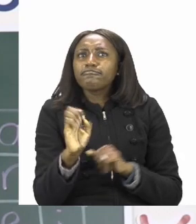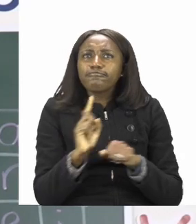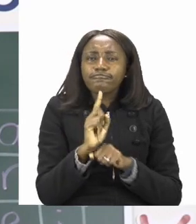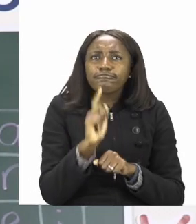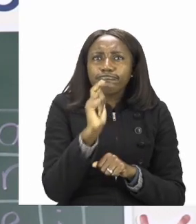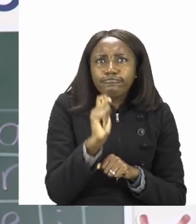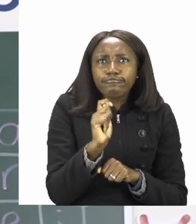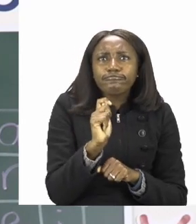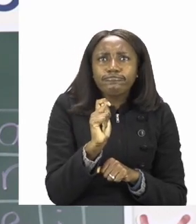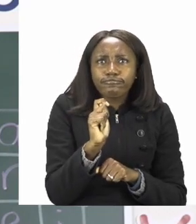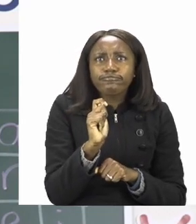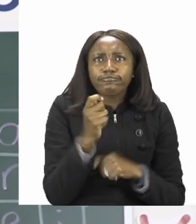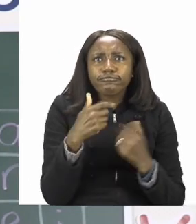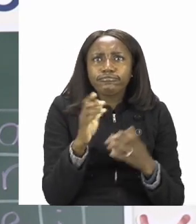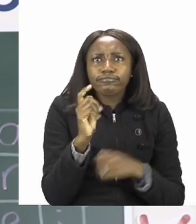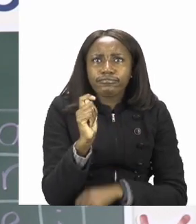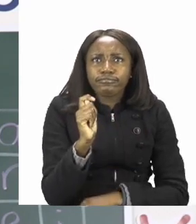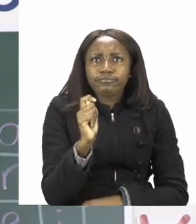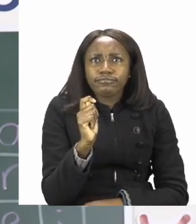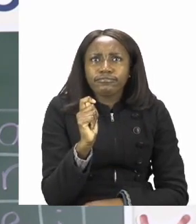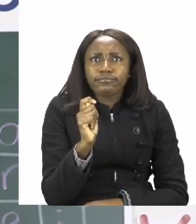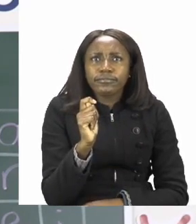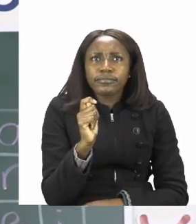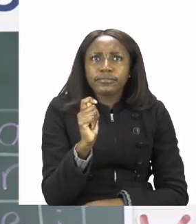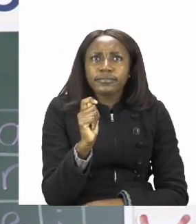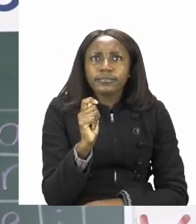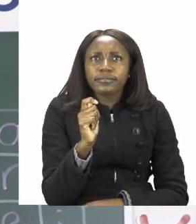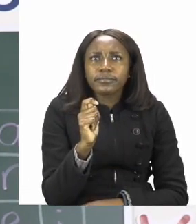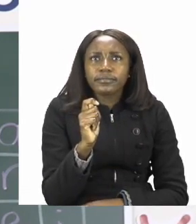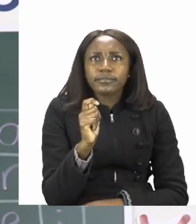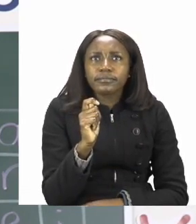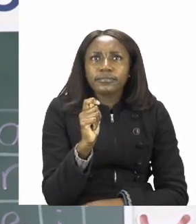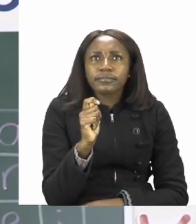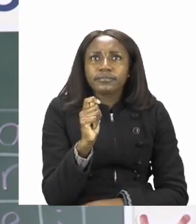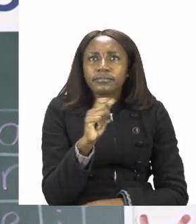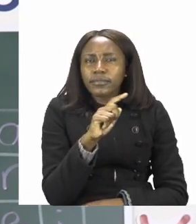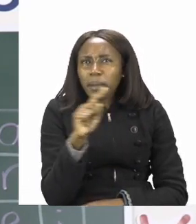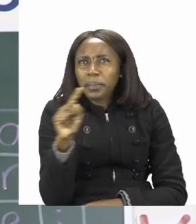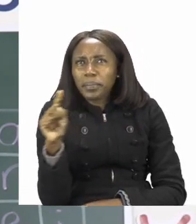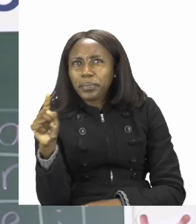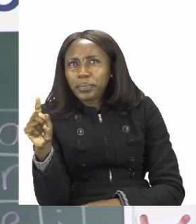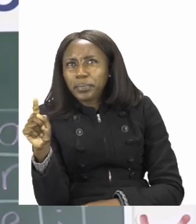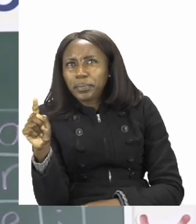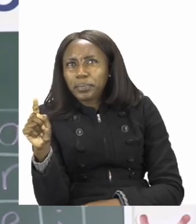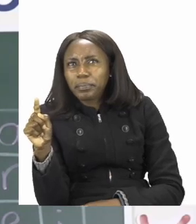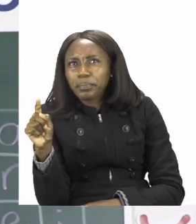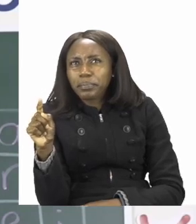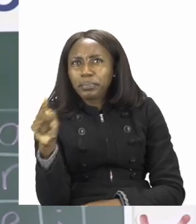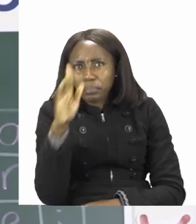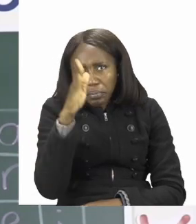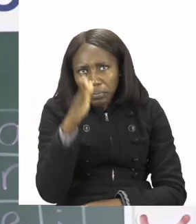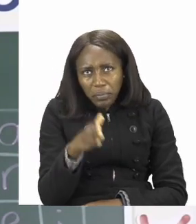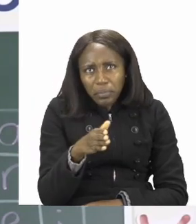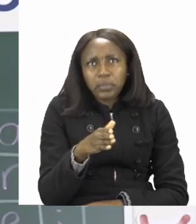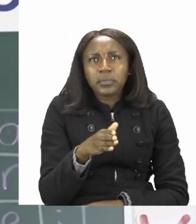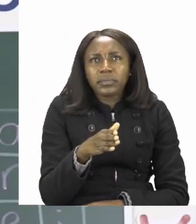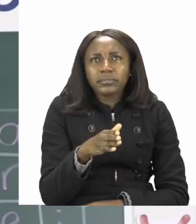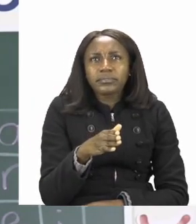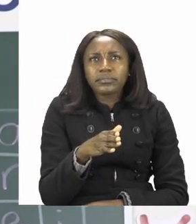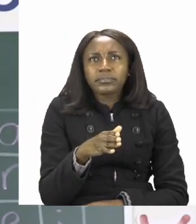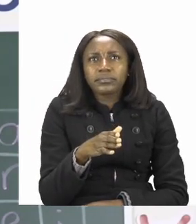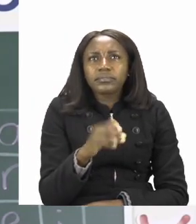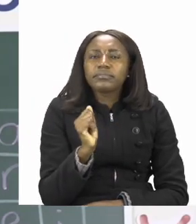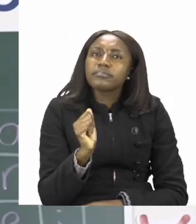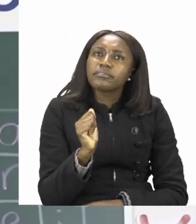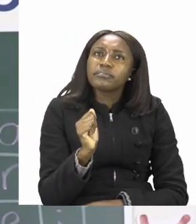to start with. Now remember, you can start by searching across or down. Since we started